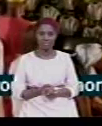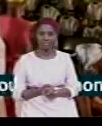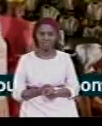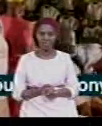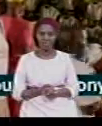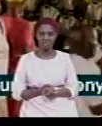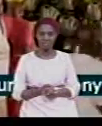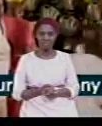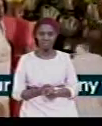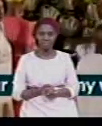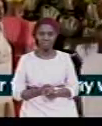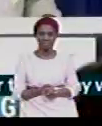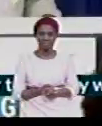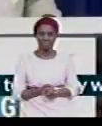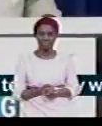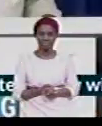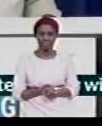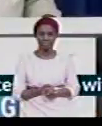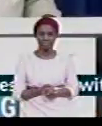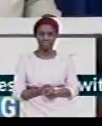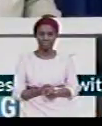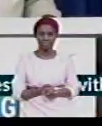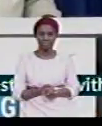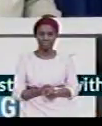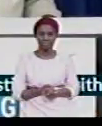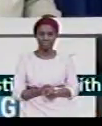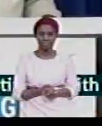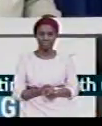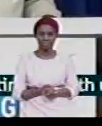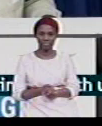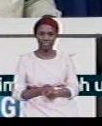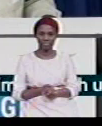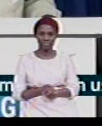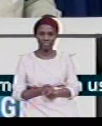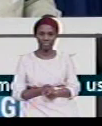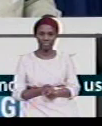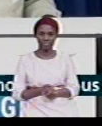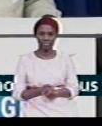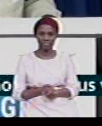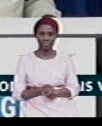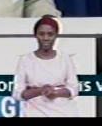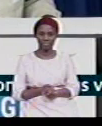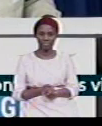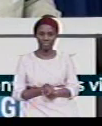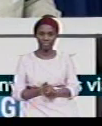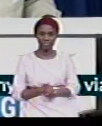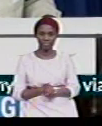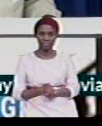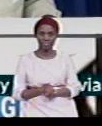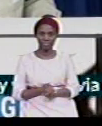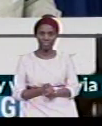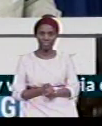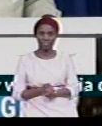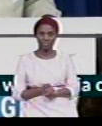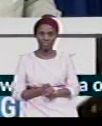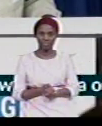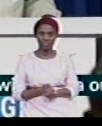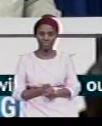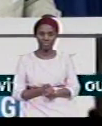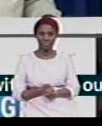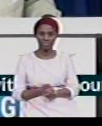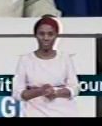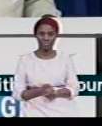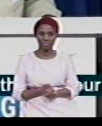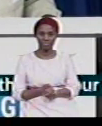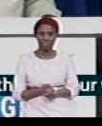ni yadienu koi. Echire osabe nya ya ribia, seni ya doctor fuo chire munu, kana ajri,